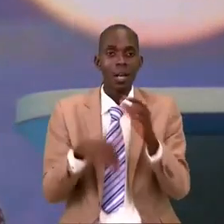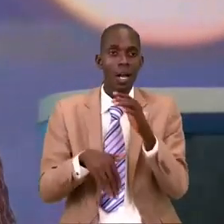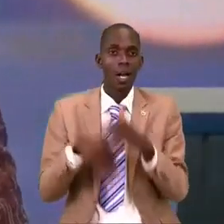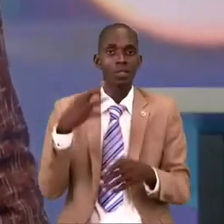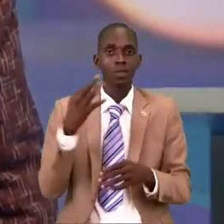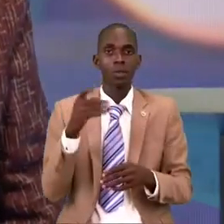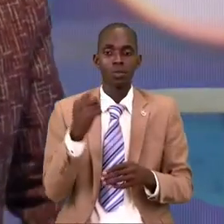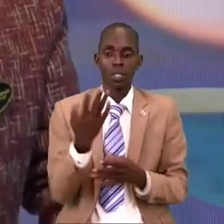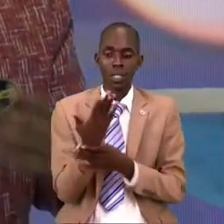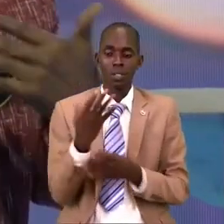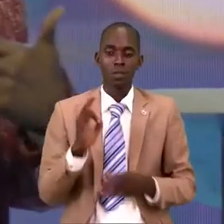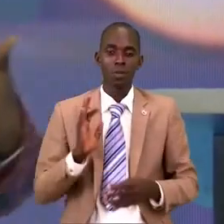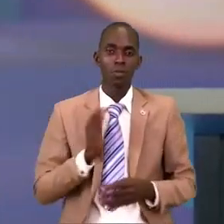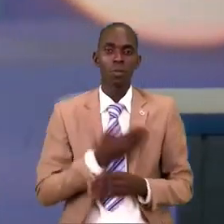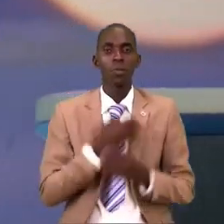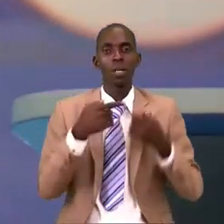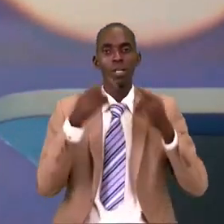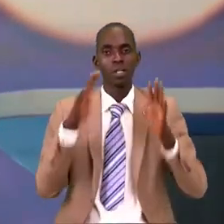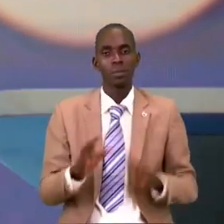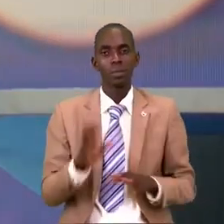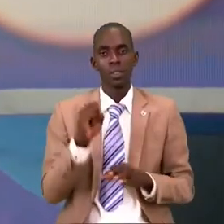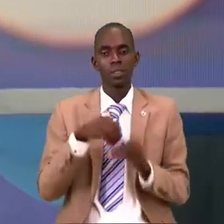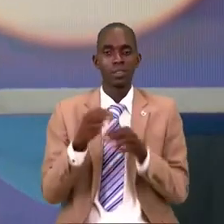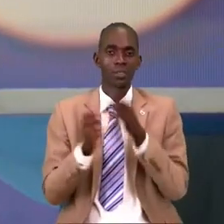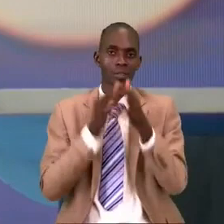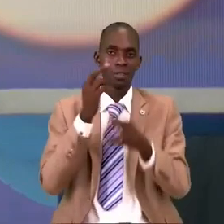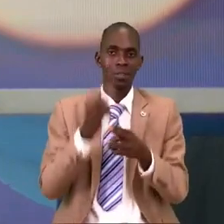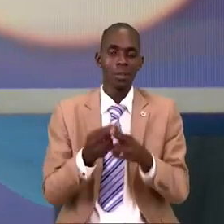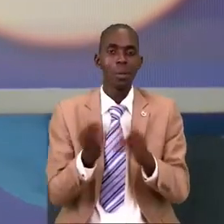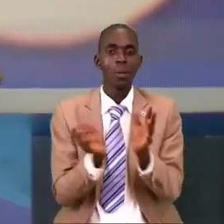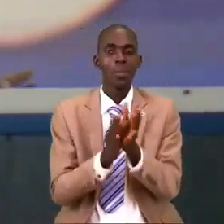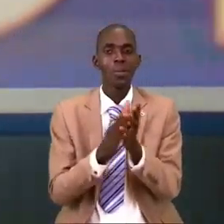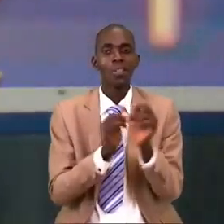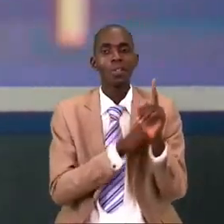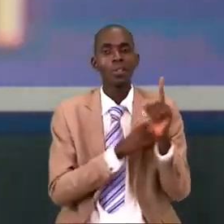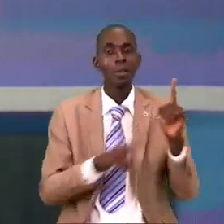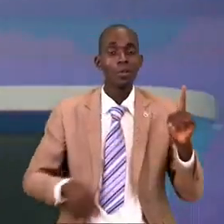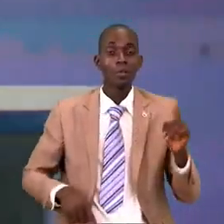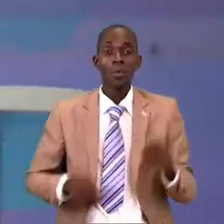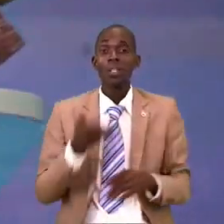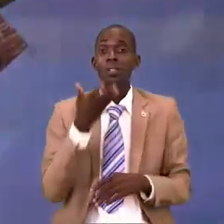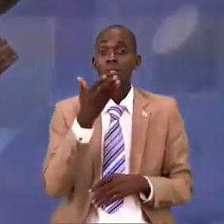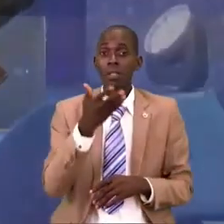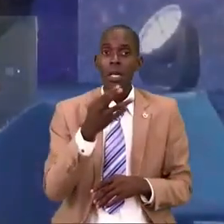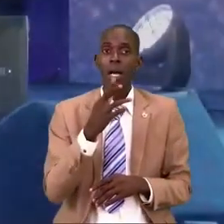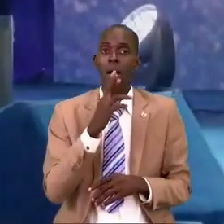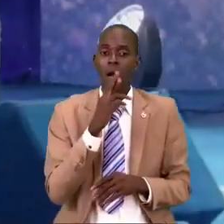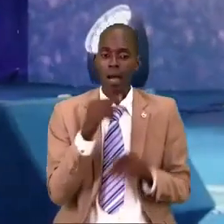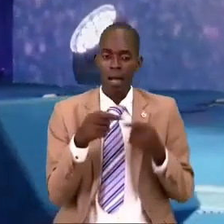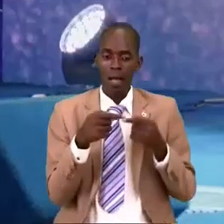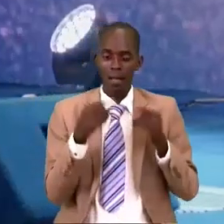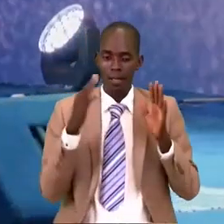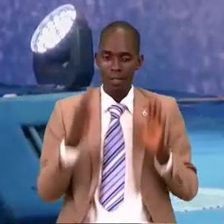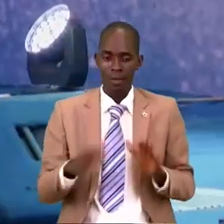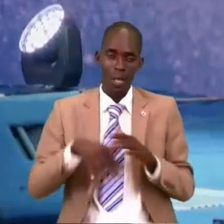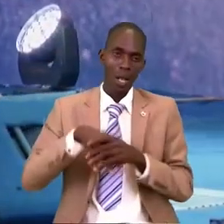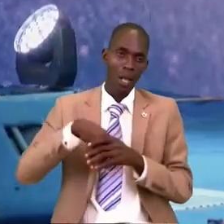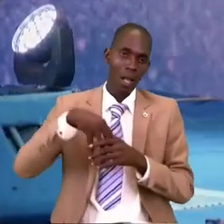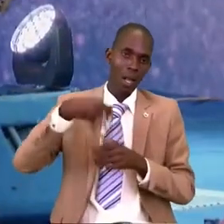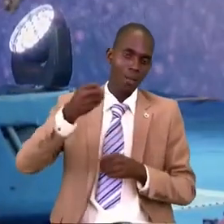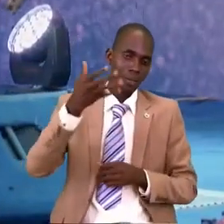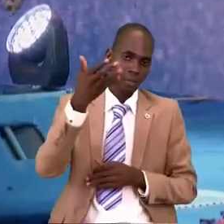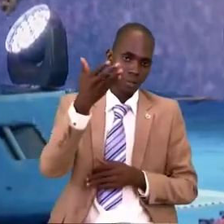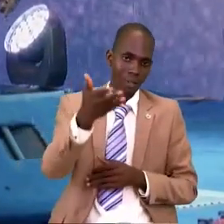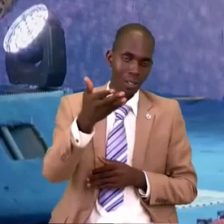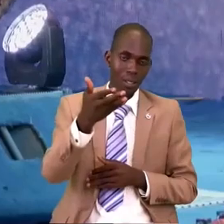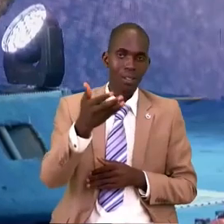without. There are enemies within. There are enemies external. There are